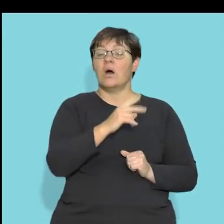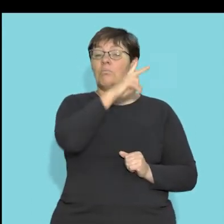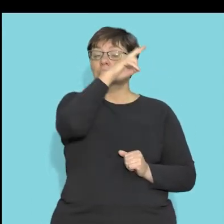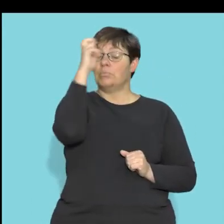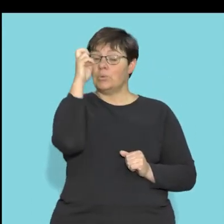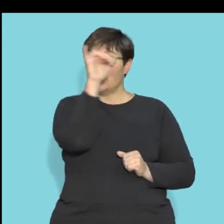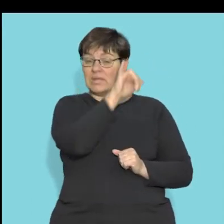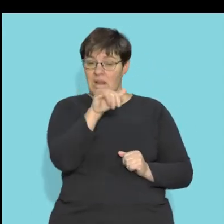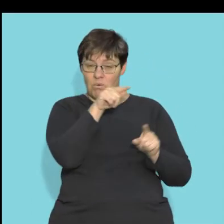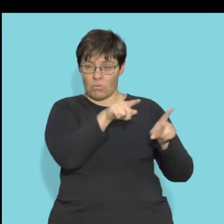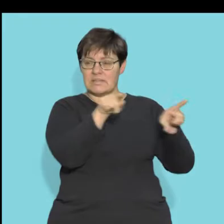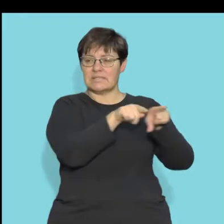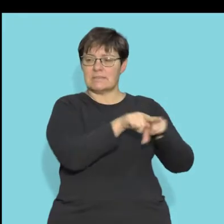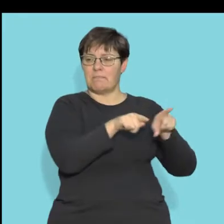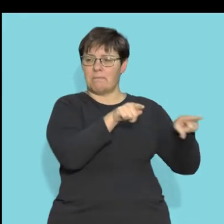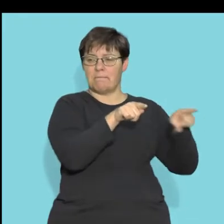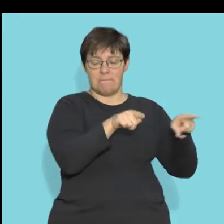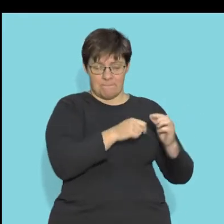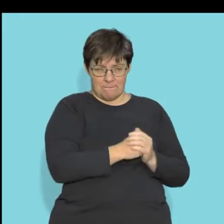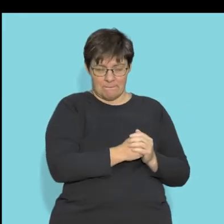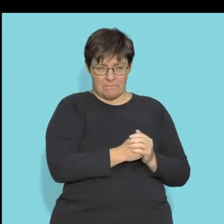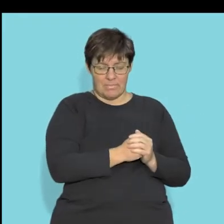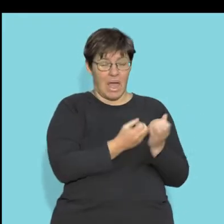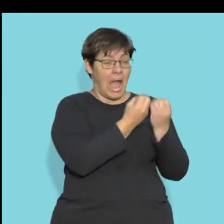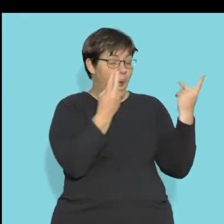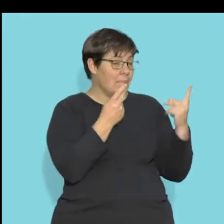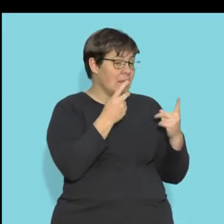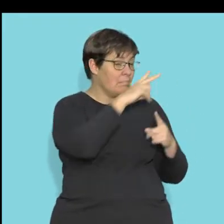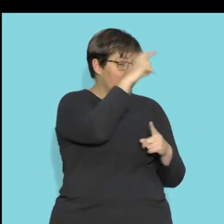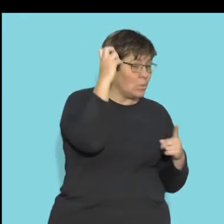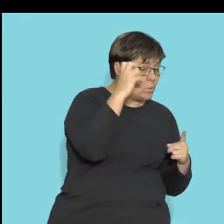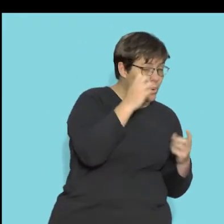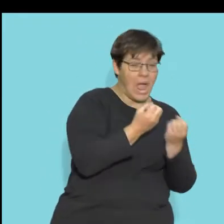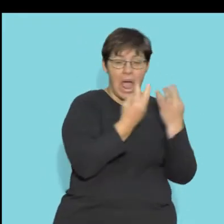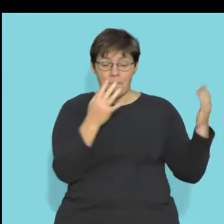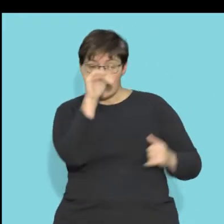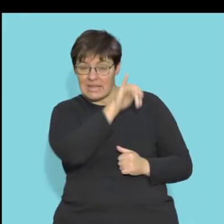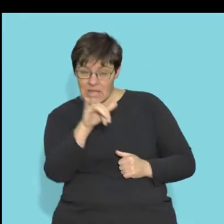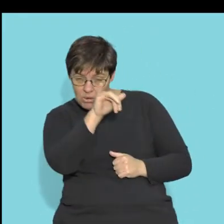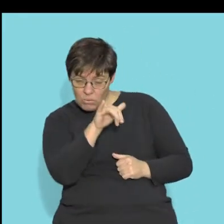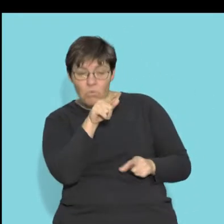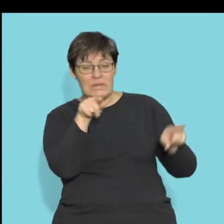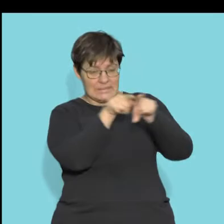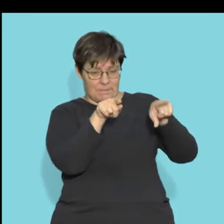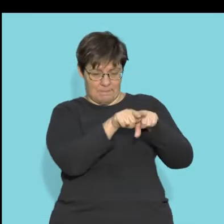yellow dots are the same. There are the same amount of blue, which is going to be my